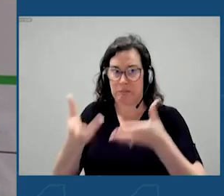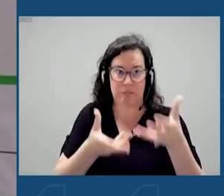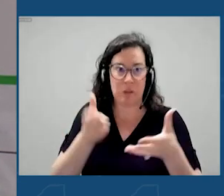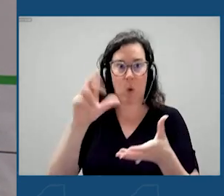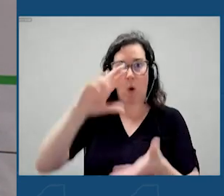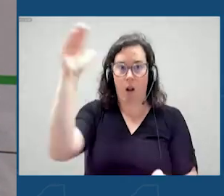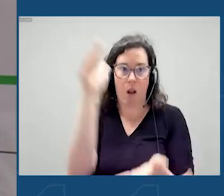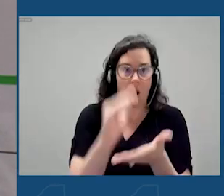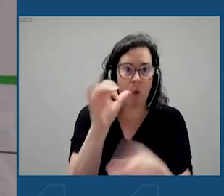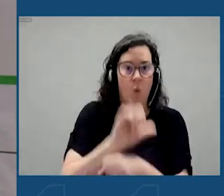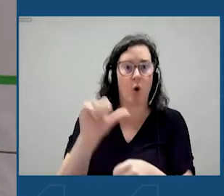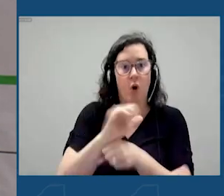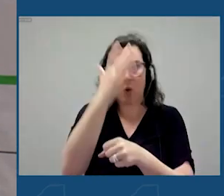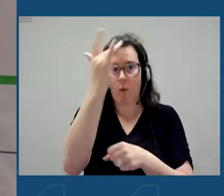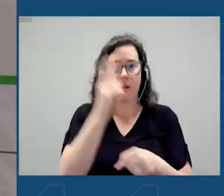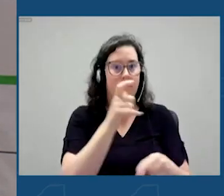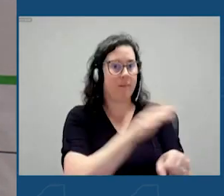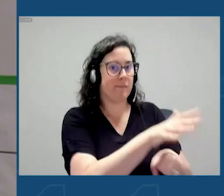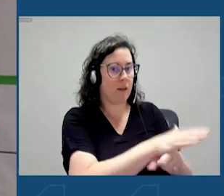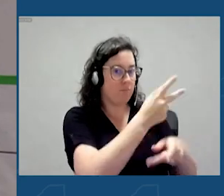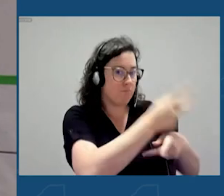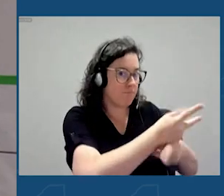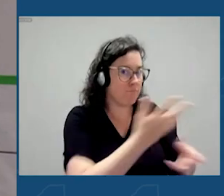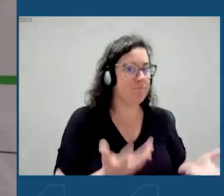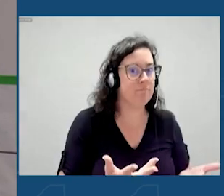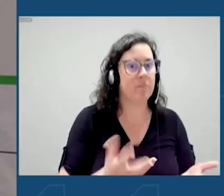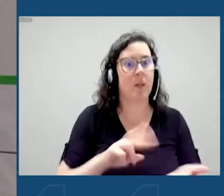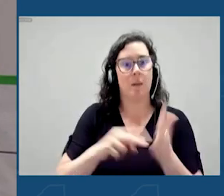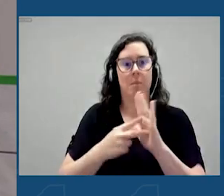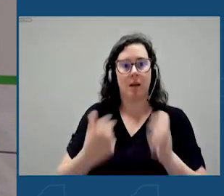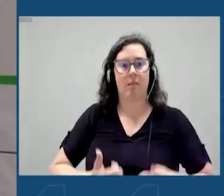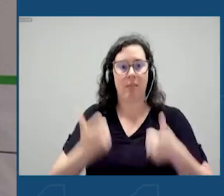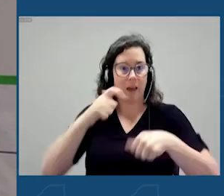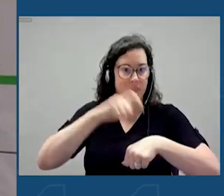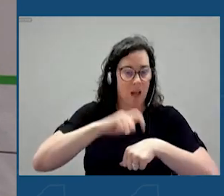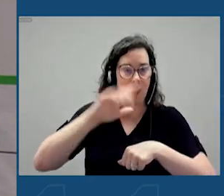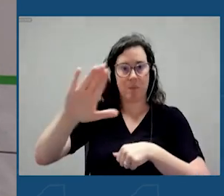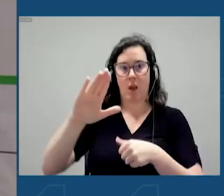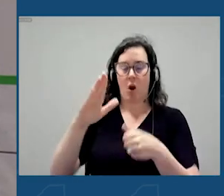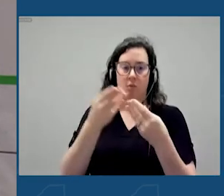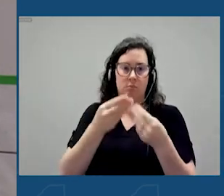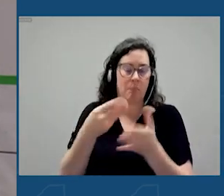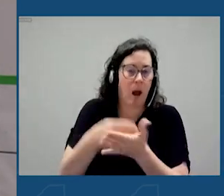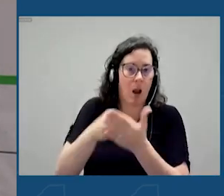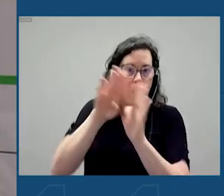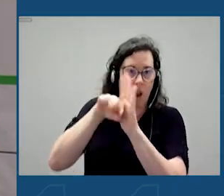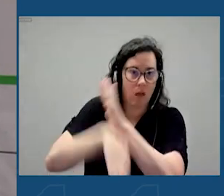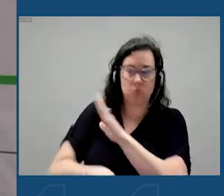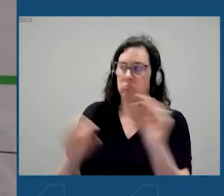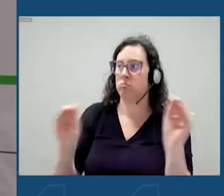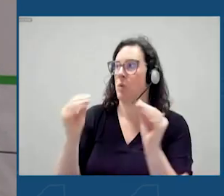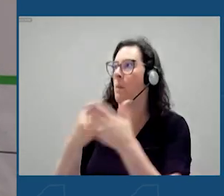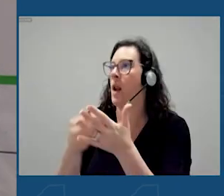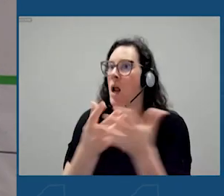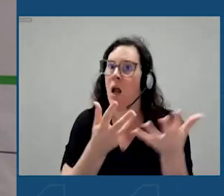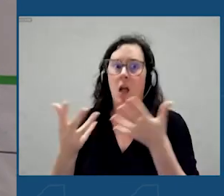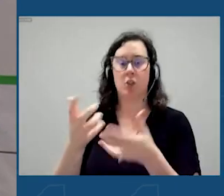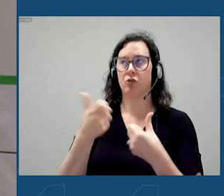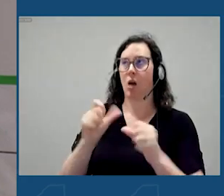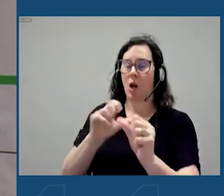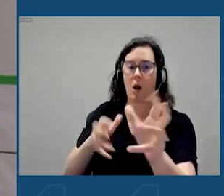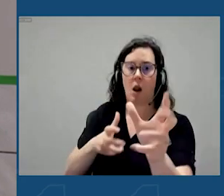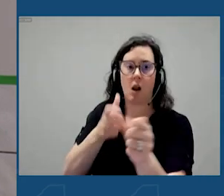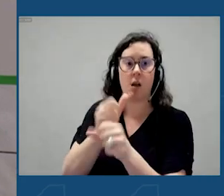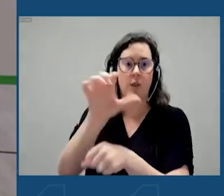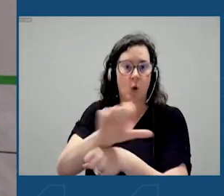due to child care issues, resulting in a lifetime of lost wages and playing career catch-up. Second, this is a crisis that technology alone cannot